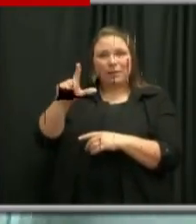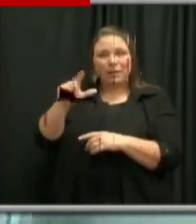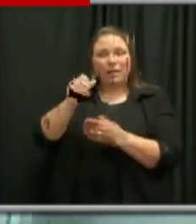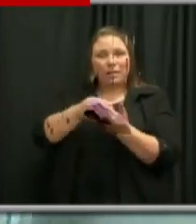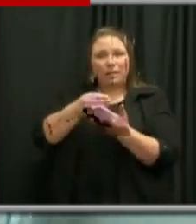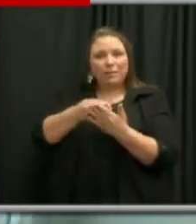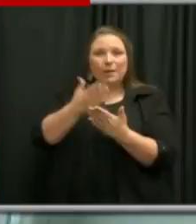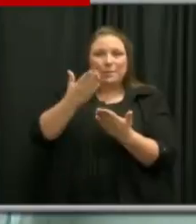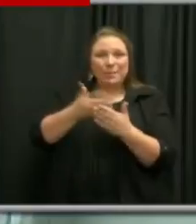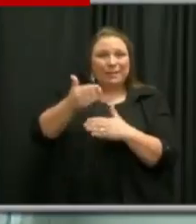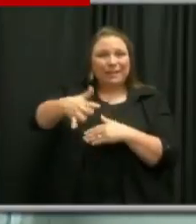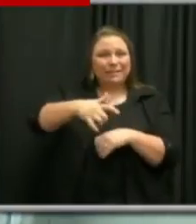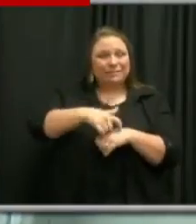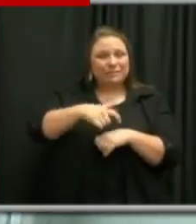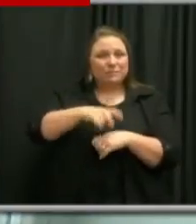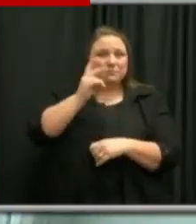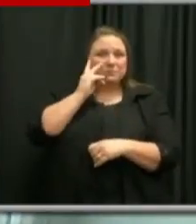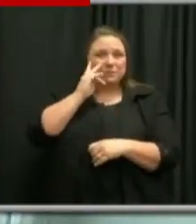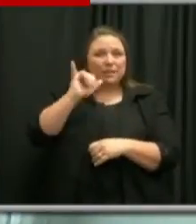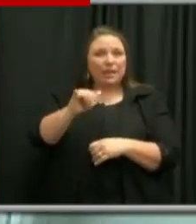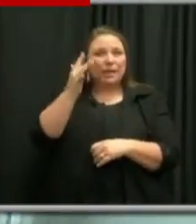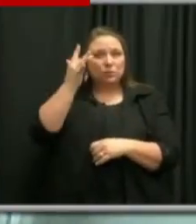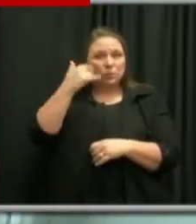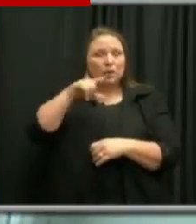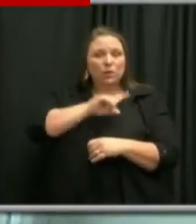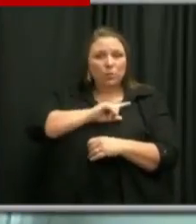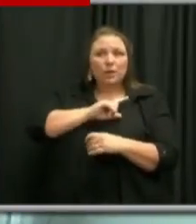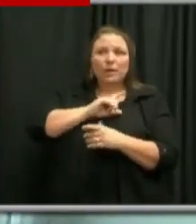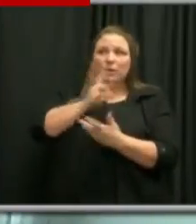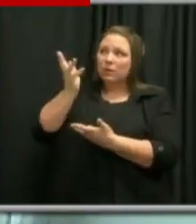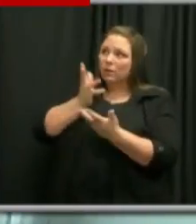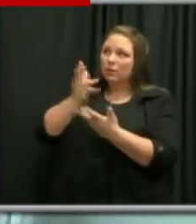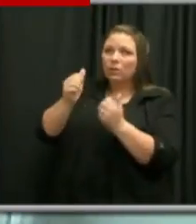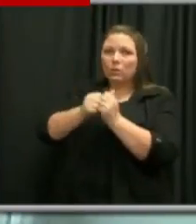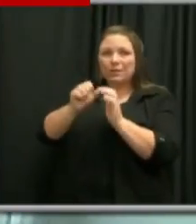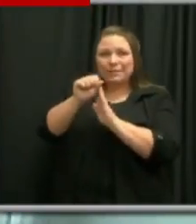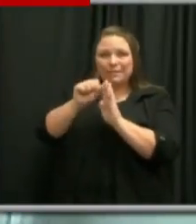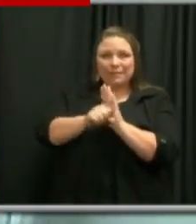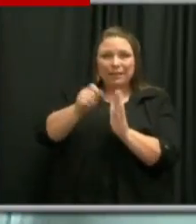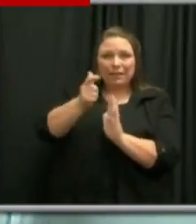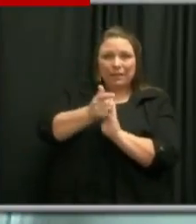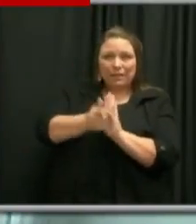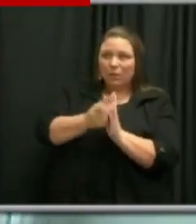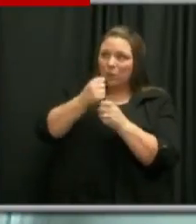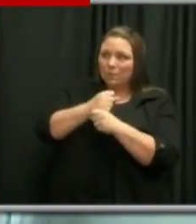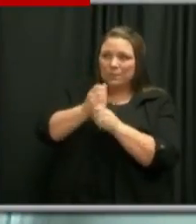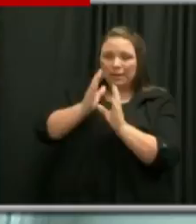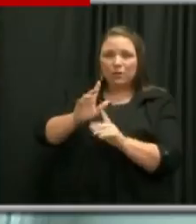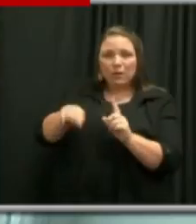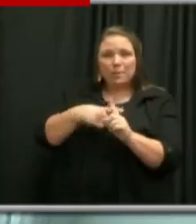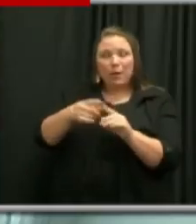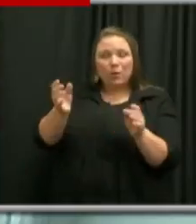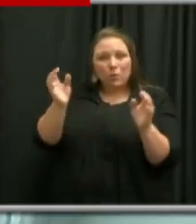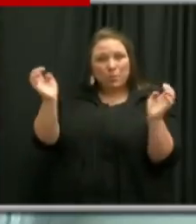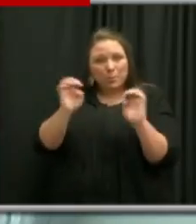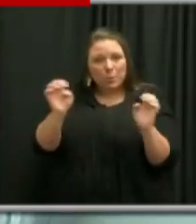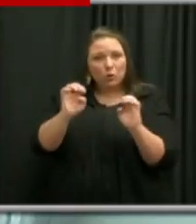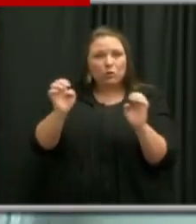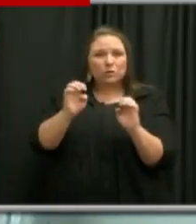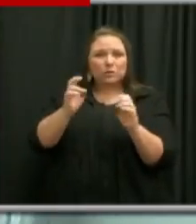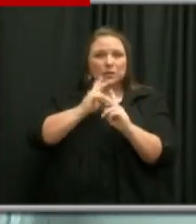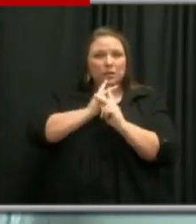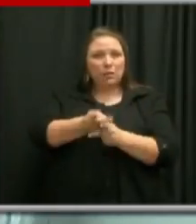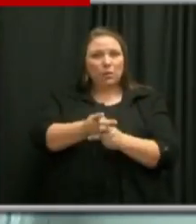maybe the next round, and it's one of the reasons that we're engaging state lawmakers on an emergency bridge loan program